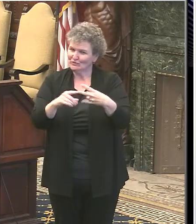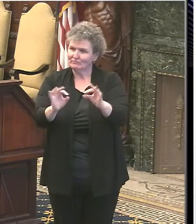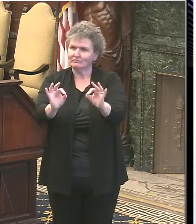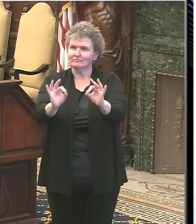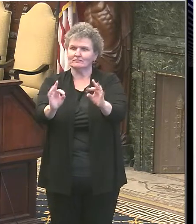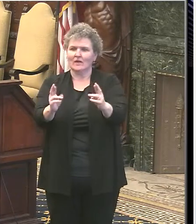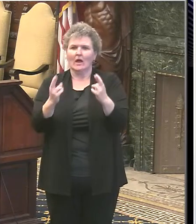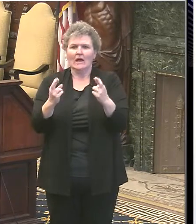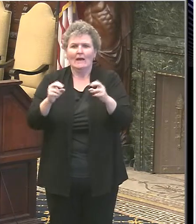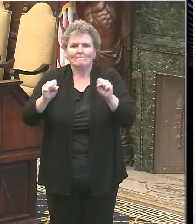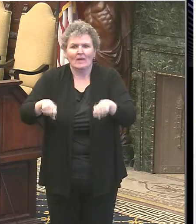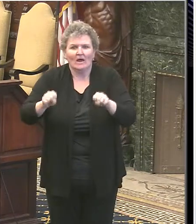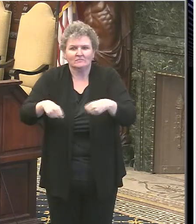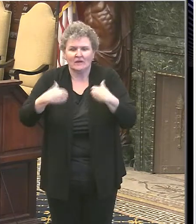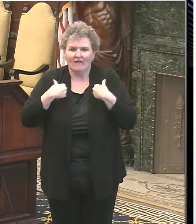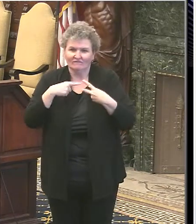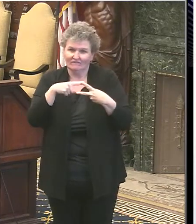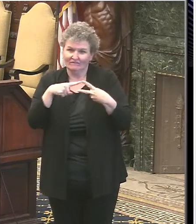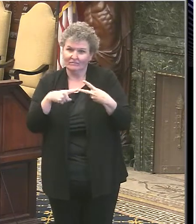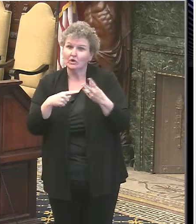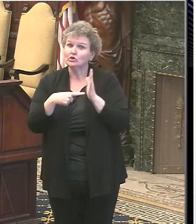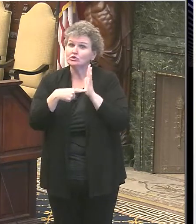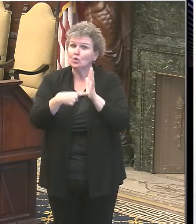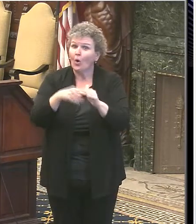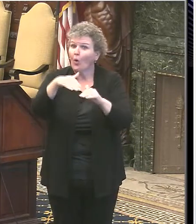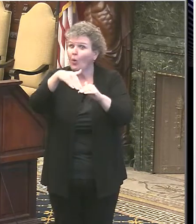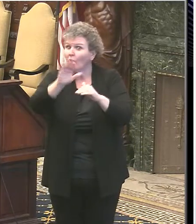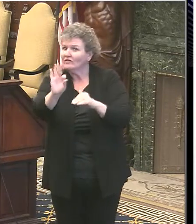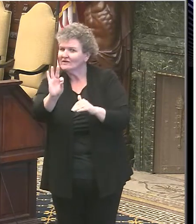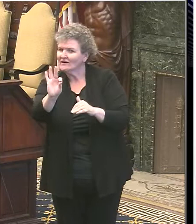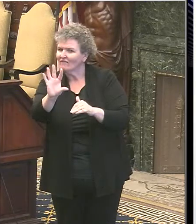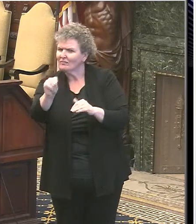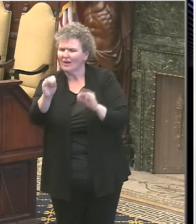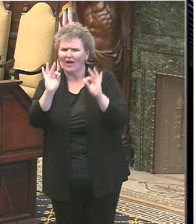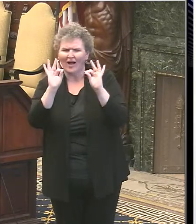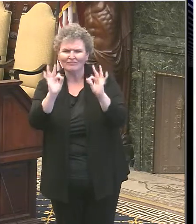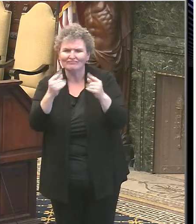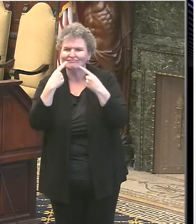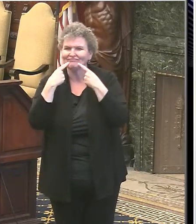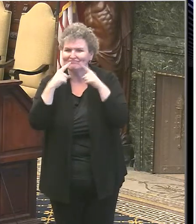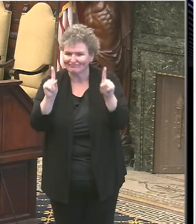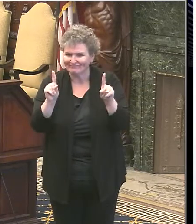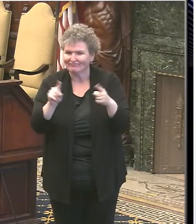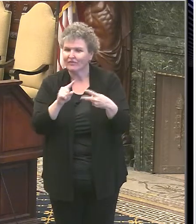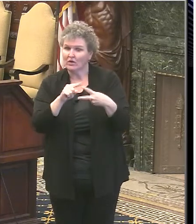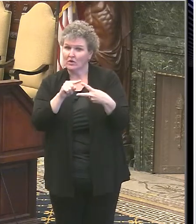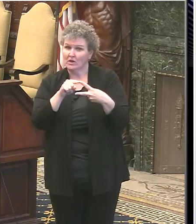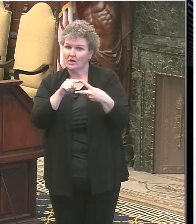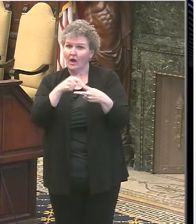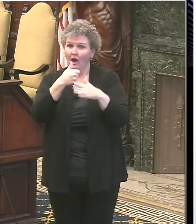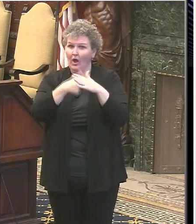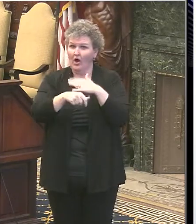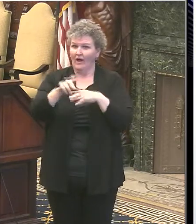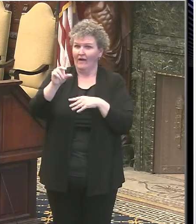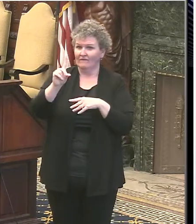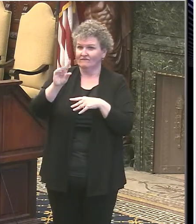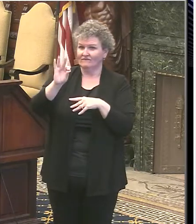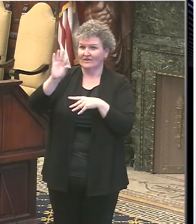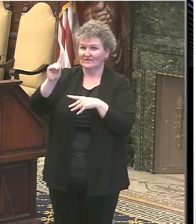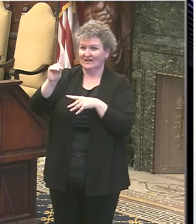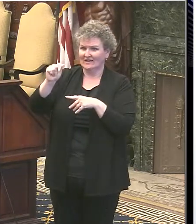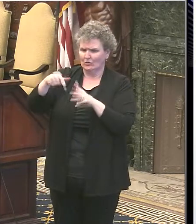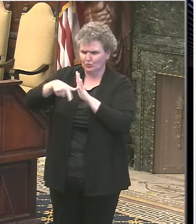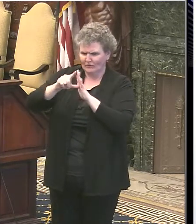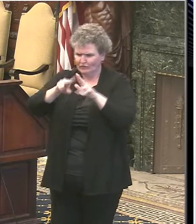report, have been shown to be more than 95% effective. The first of those vaccines is under review now by the Food and Drug Administration.